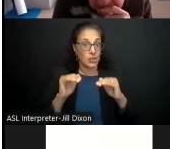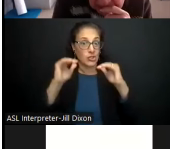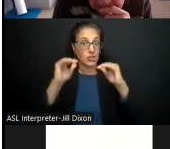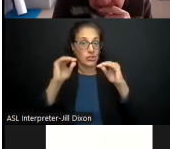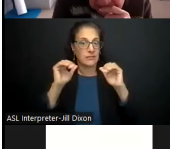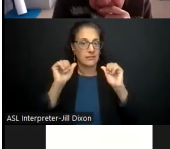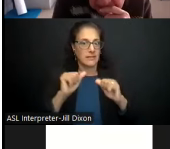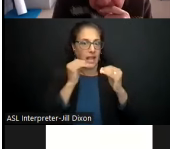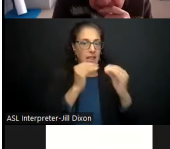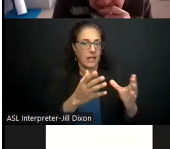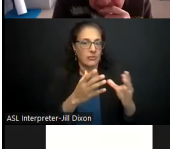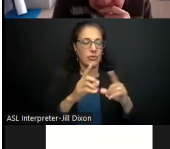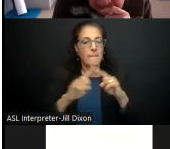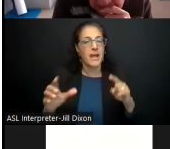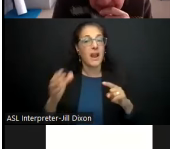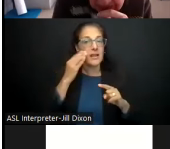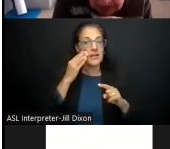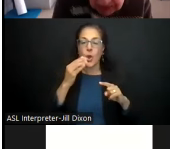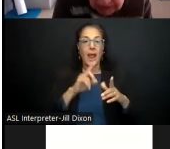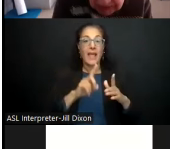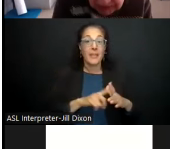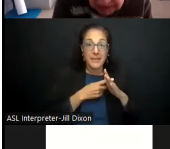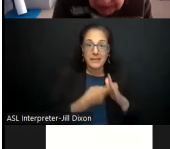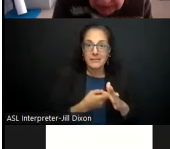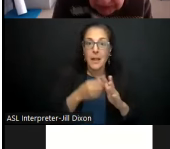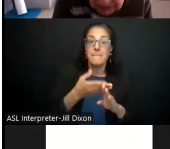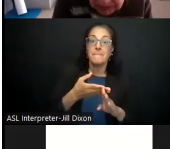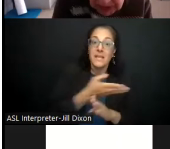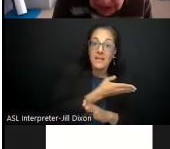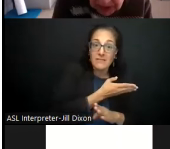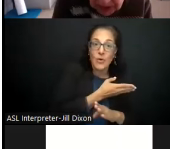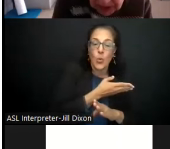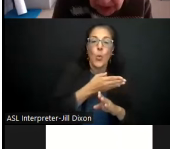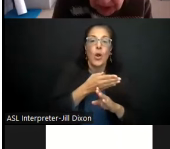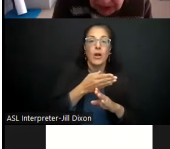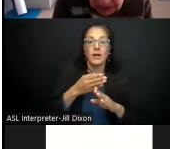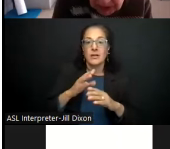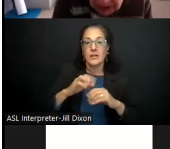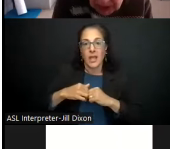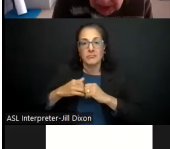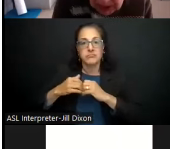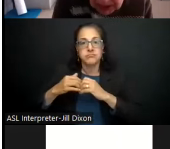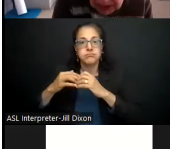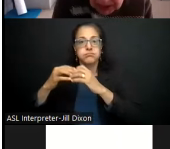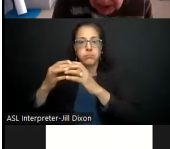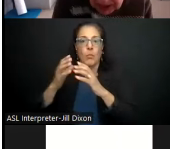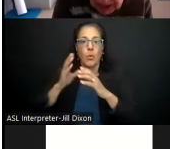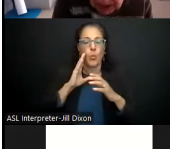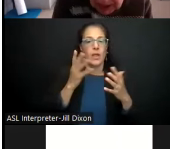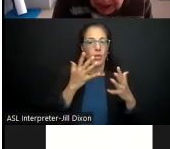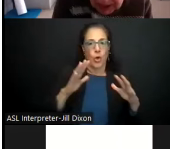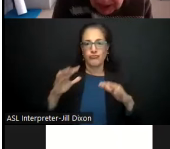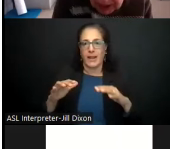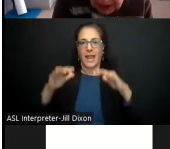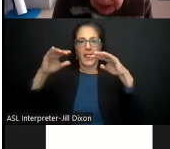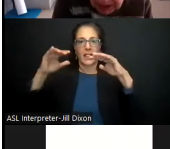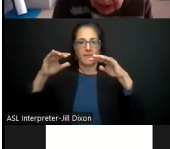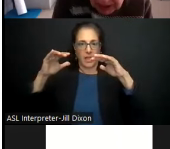be factored in like from the start before it becomes developed. They're already going to do that elevation